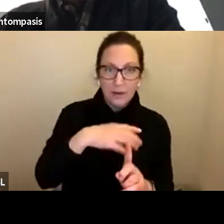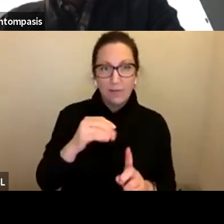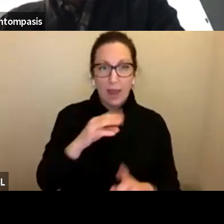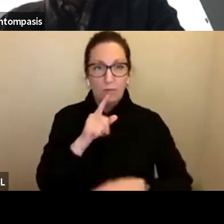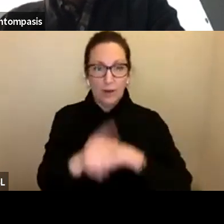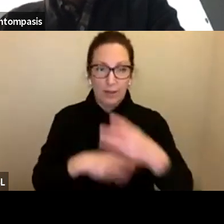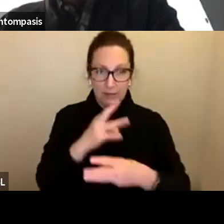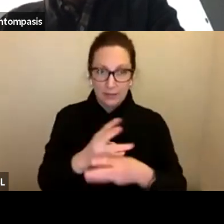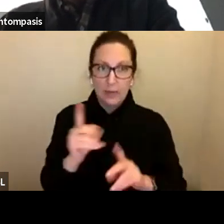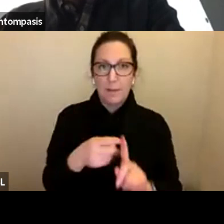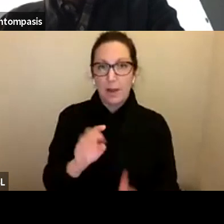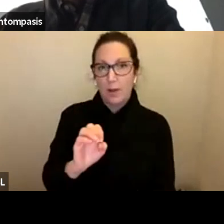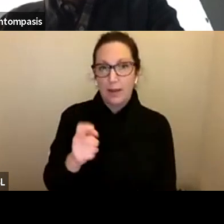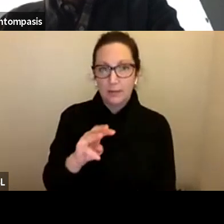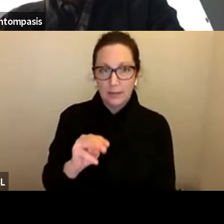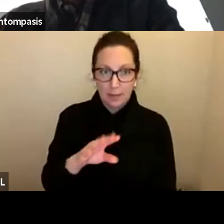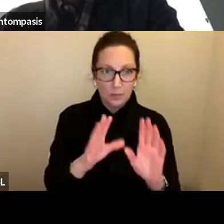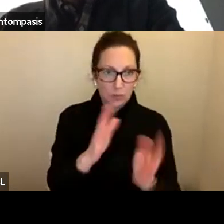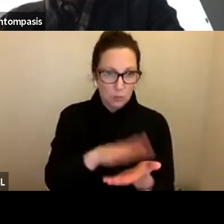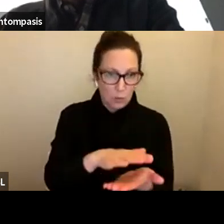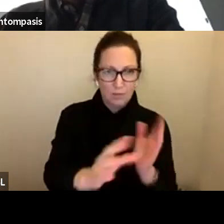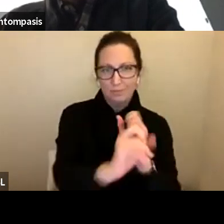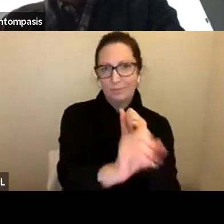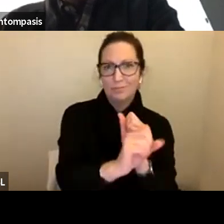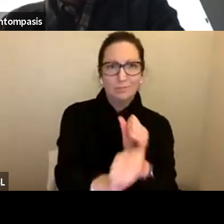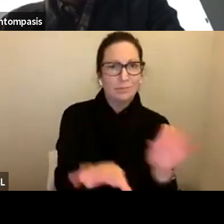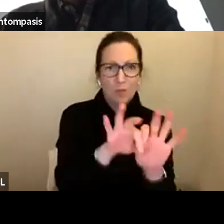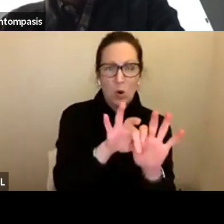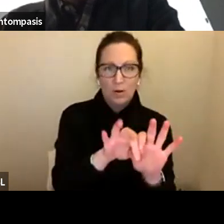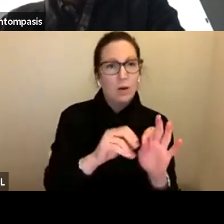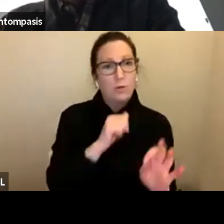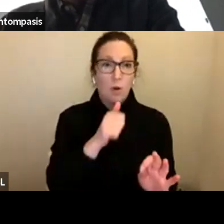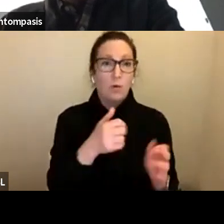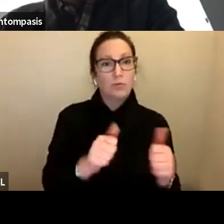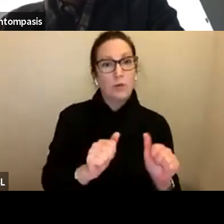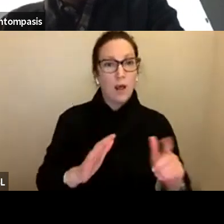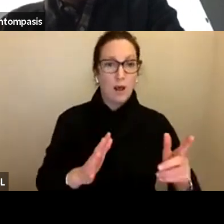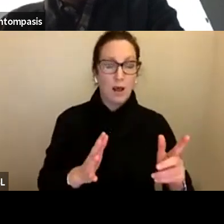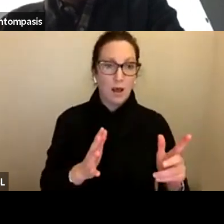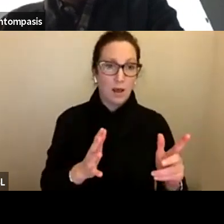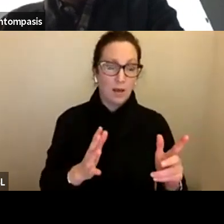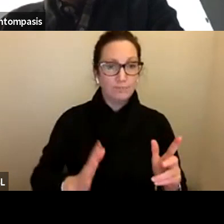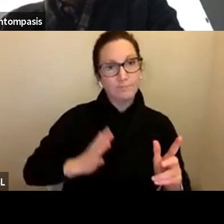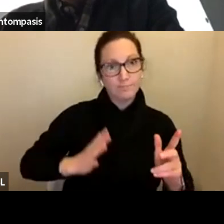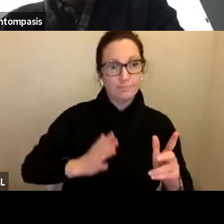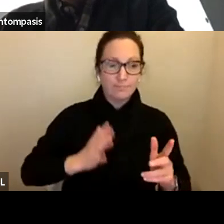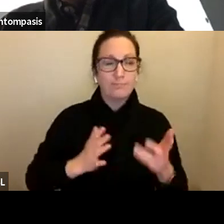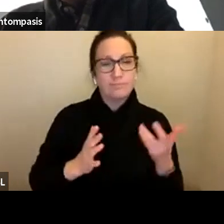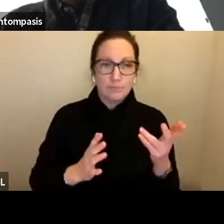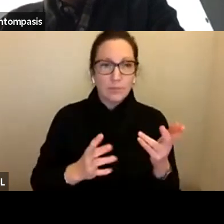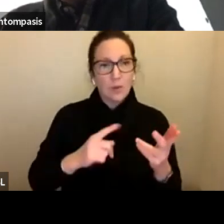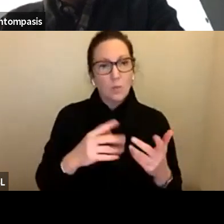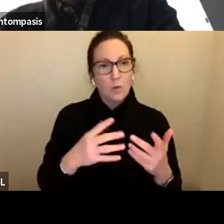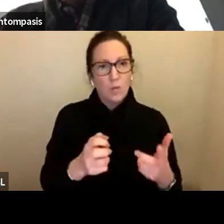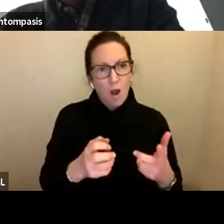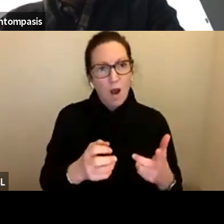about exam schools. Messaging is key. Don't glamorize it. It is an opportunity for kids with untapped potential who are willing to learn and